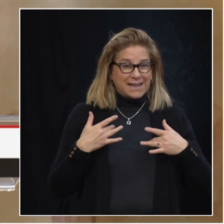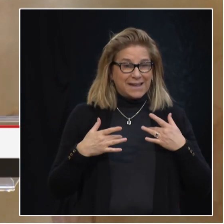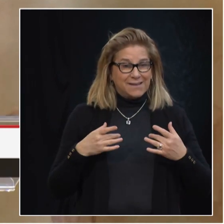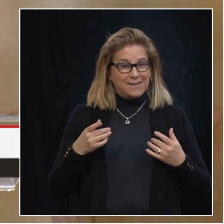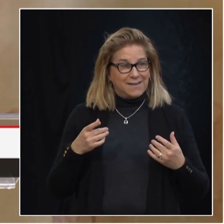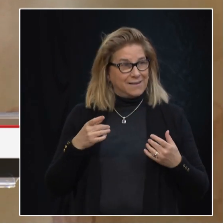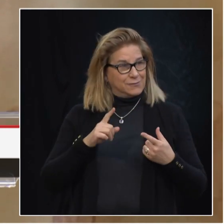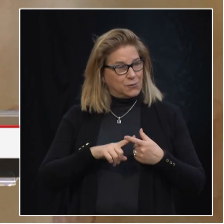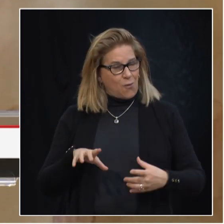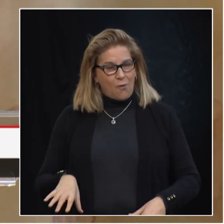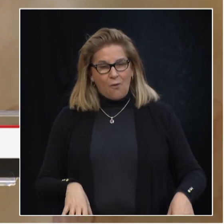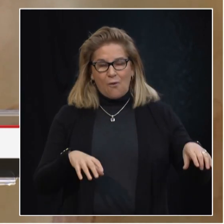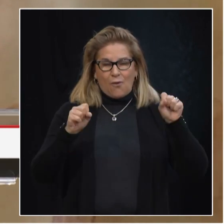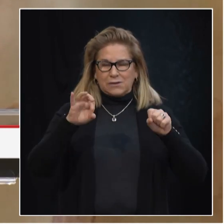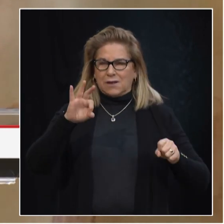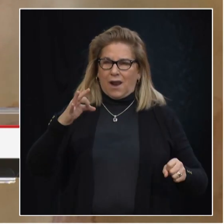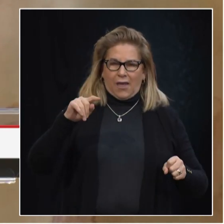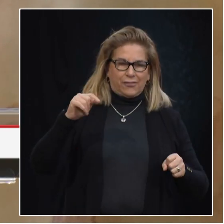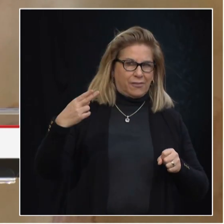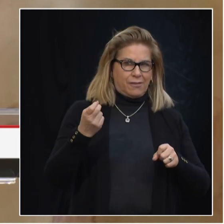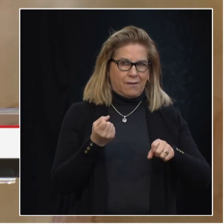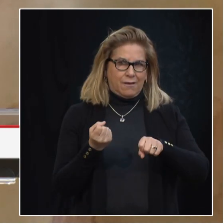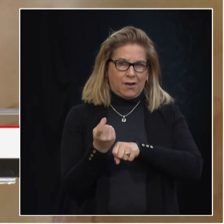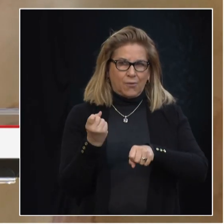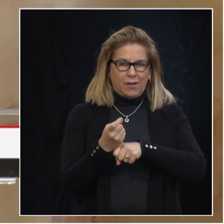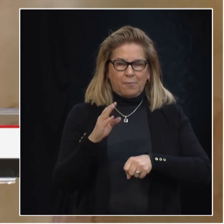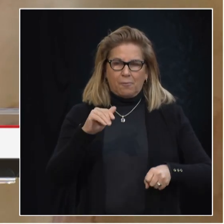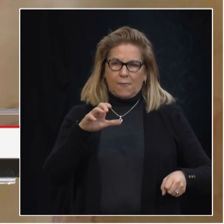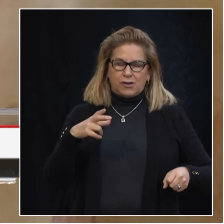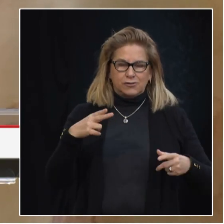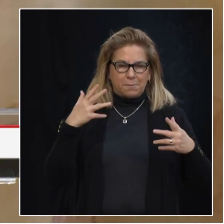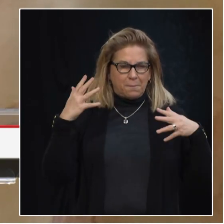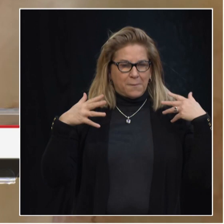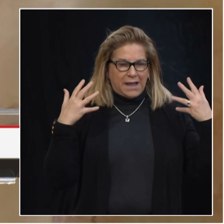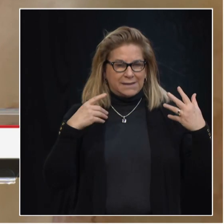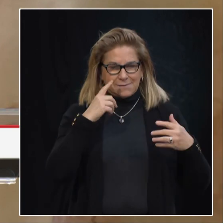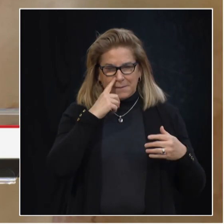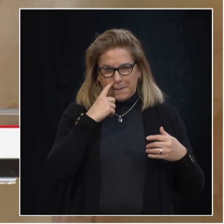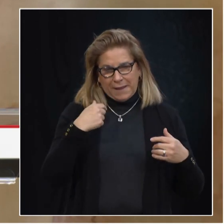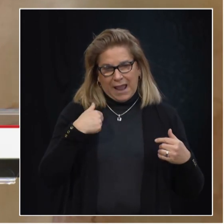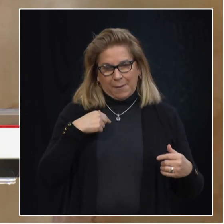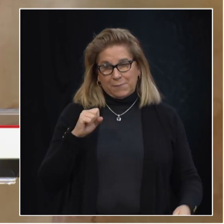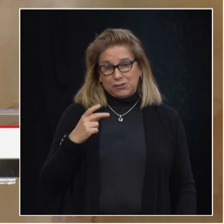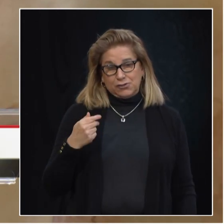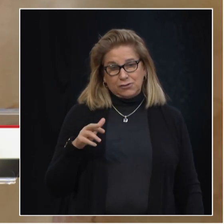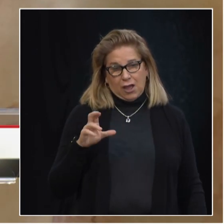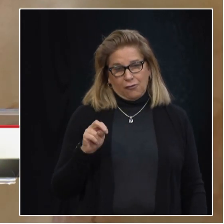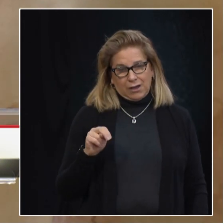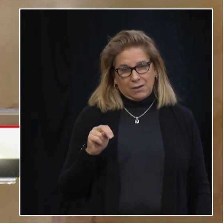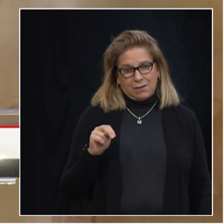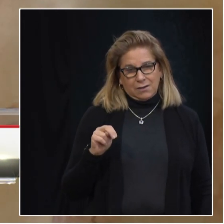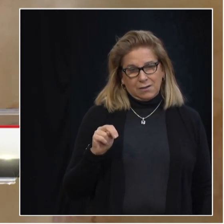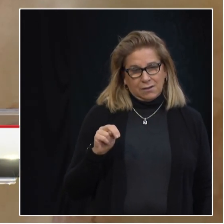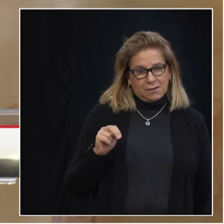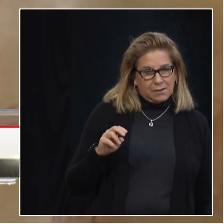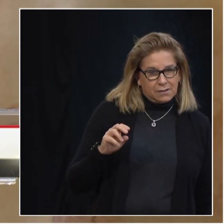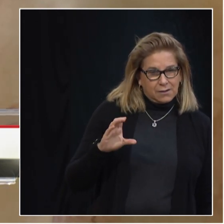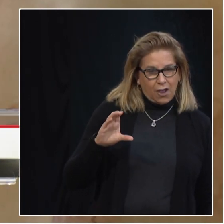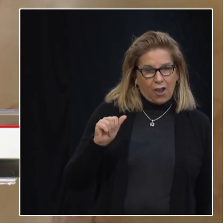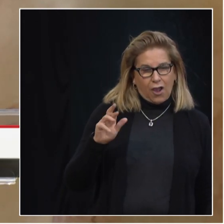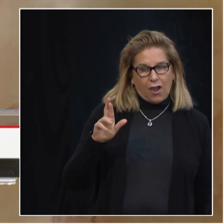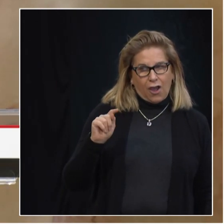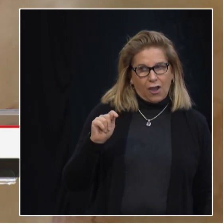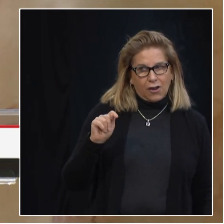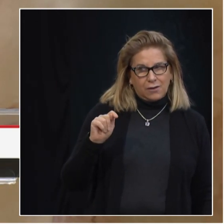at the National Building Museum. I am Sharon Carney. I have the privilege of serving as Chief of Staff in the Office of the Deputy Mayor